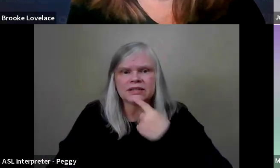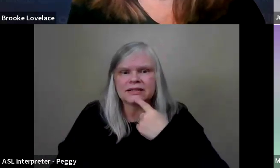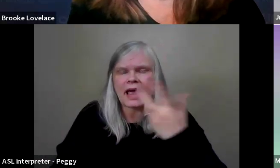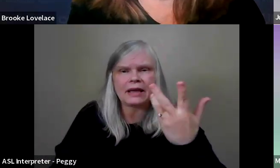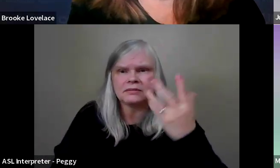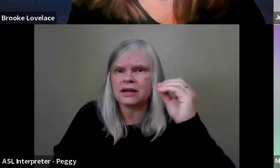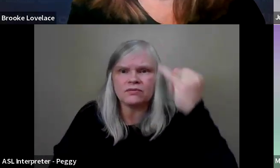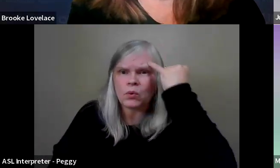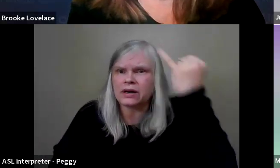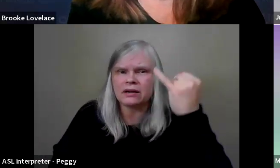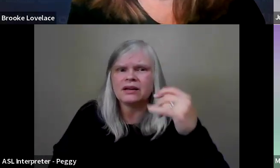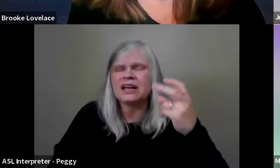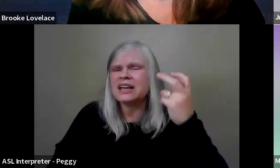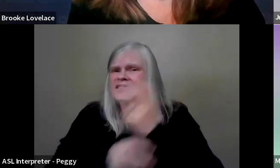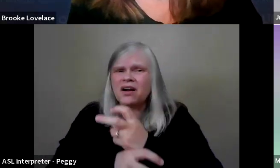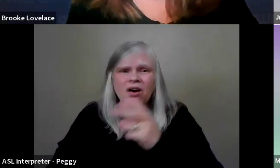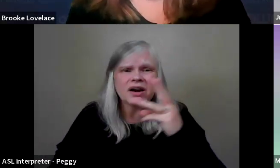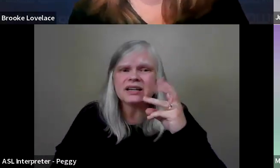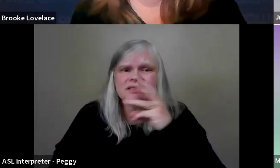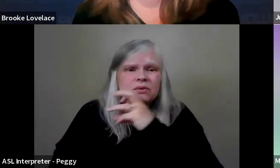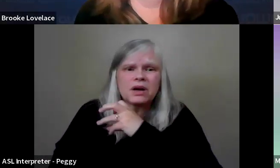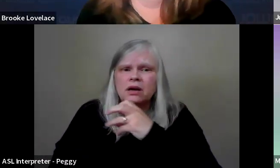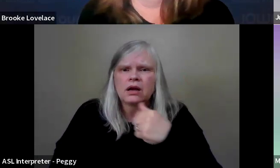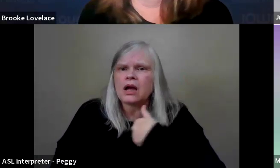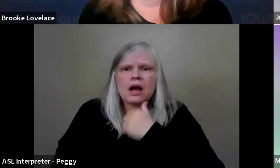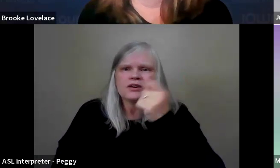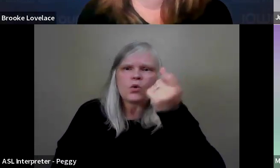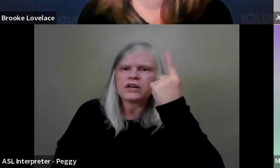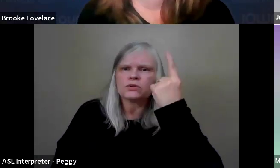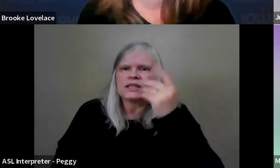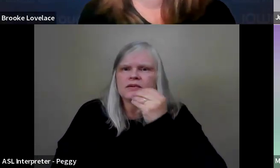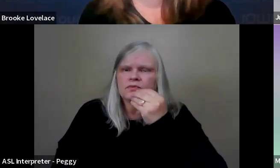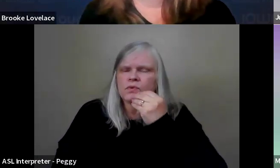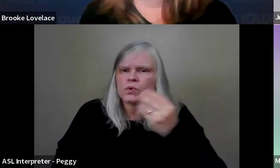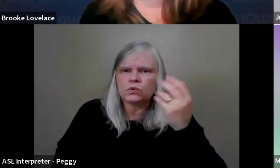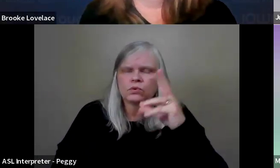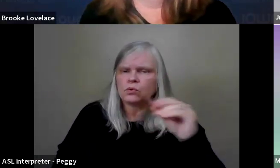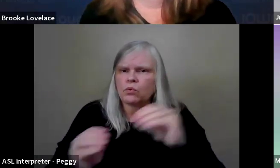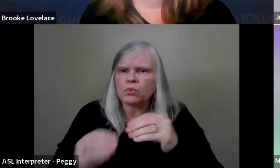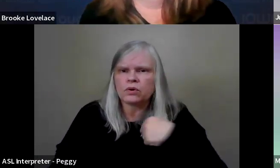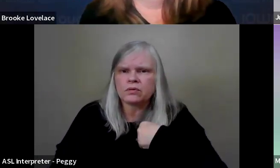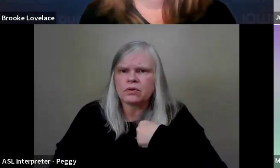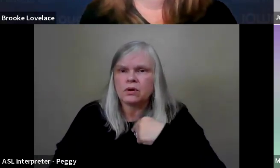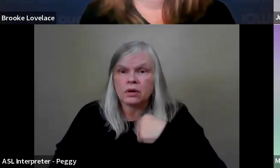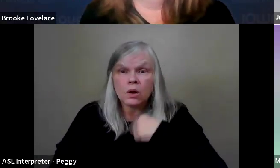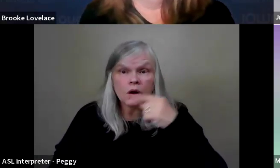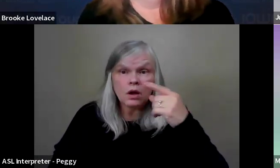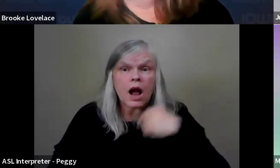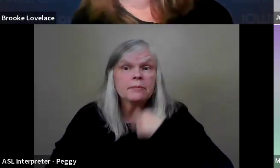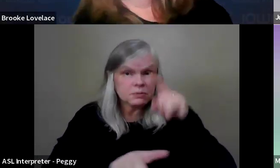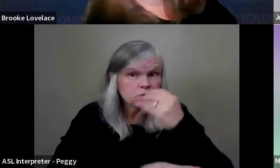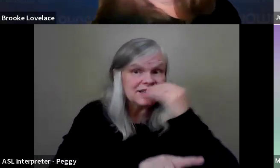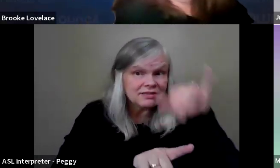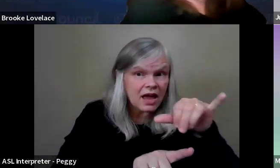It's hard. It's weird. I just don't understand food anymore. What I'm supposed to eat, what I'm not supposed to